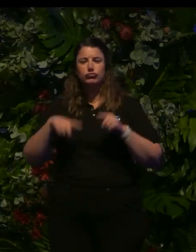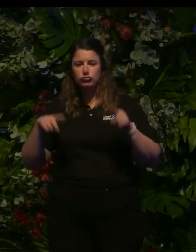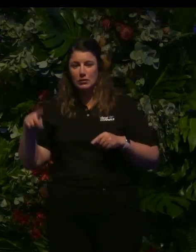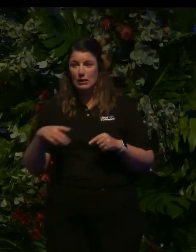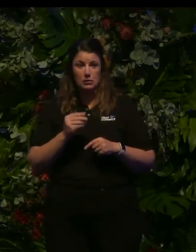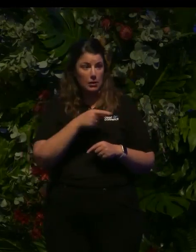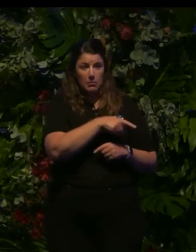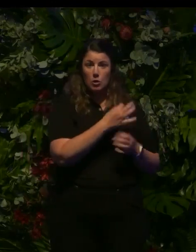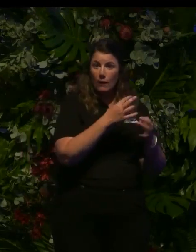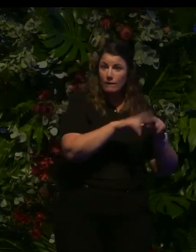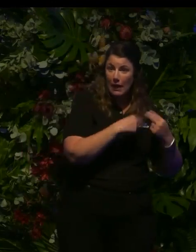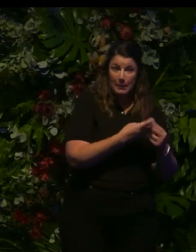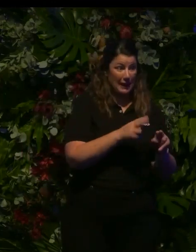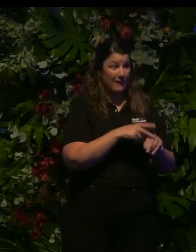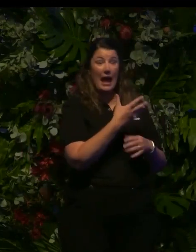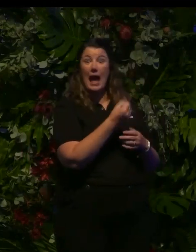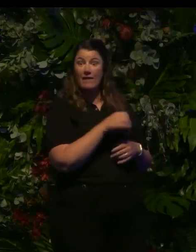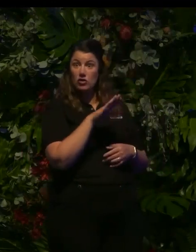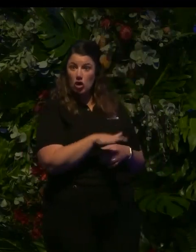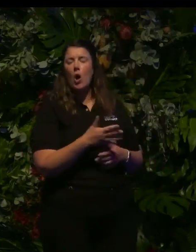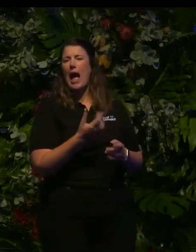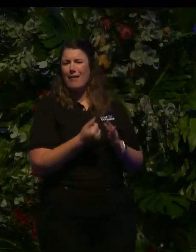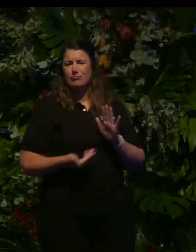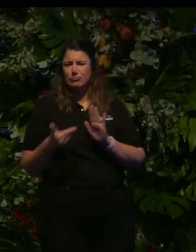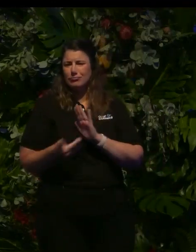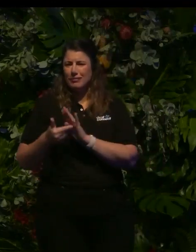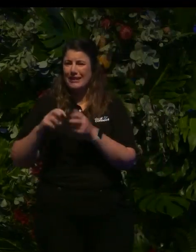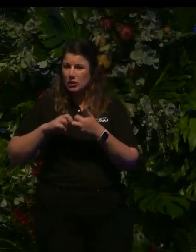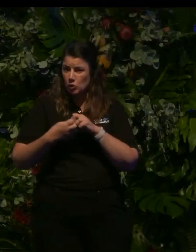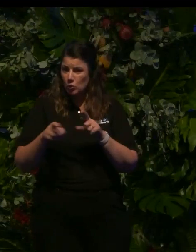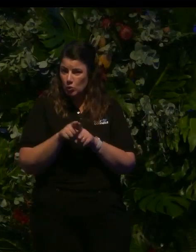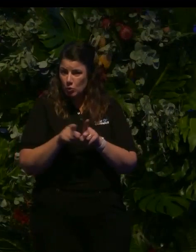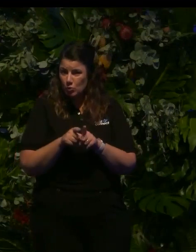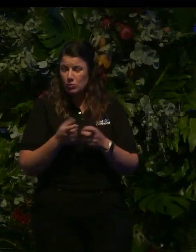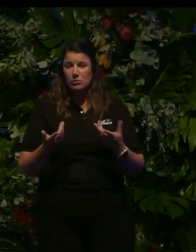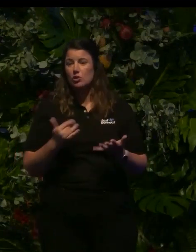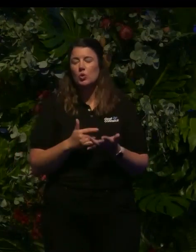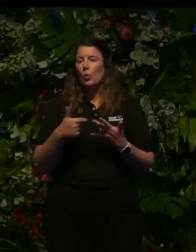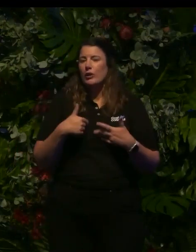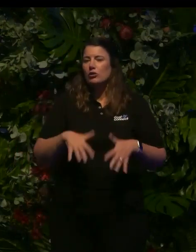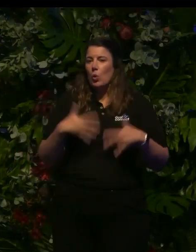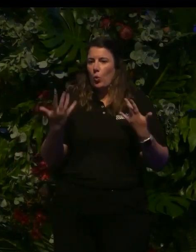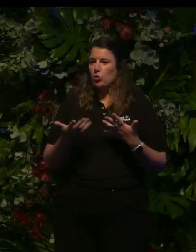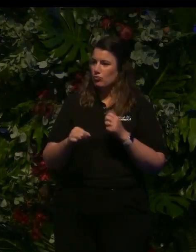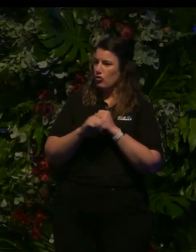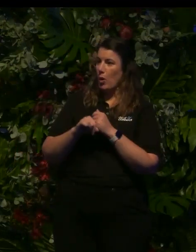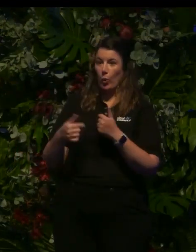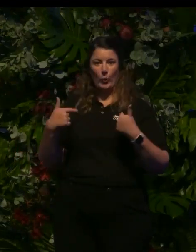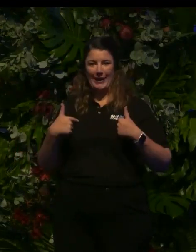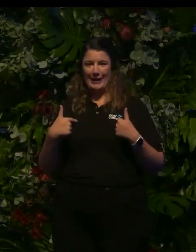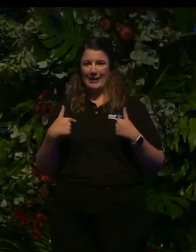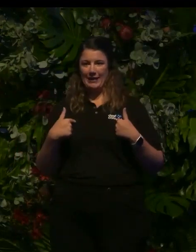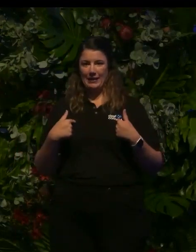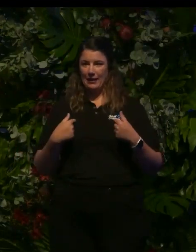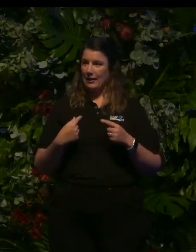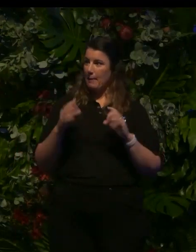a child, or if they have the child, they faced a lot of issue around economics. Right. So we don't want to promote that we are like